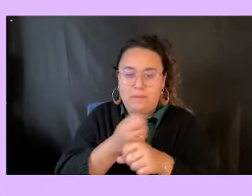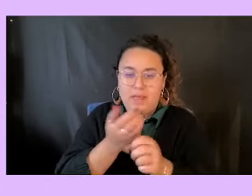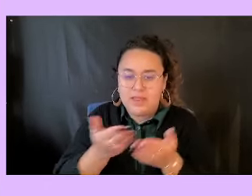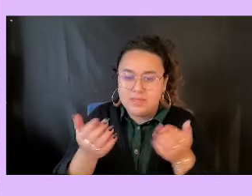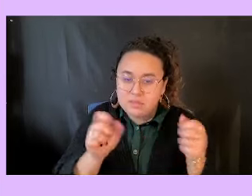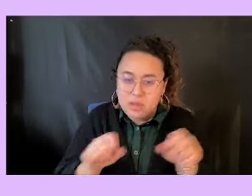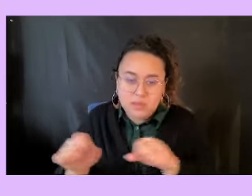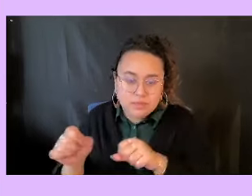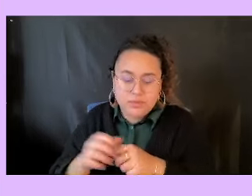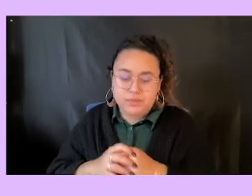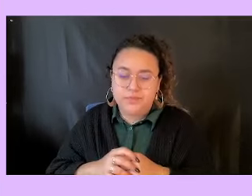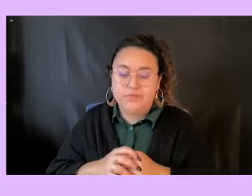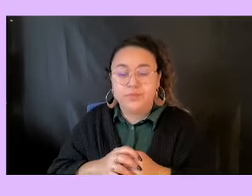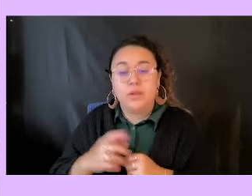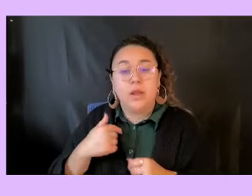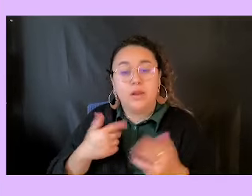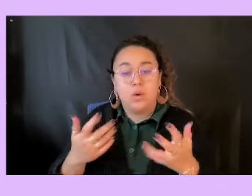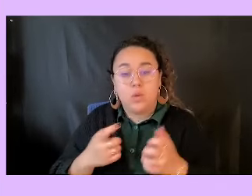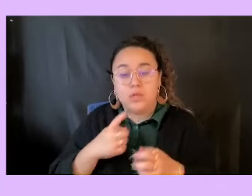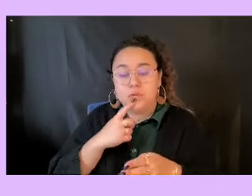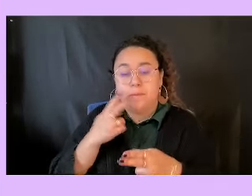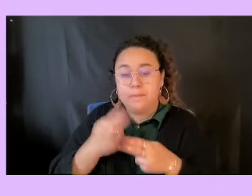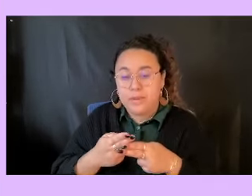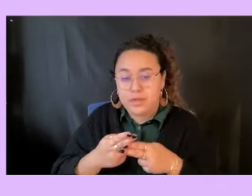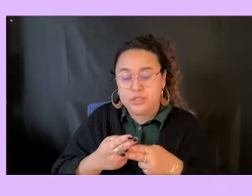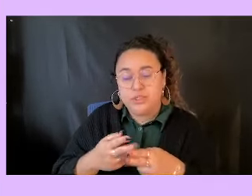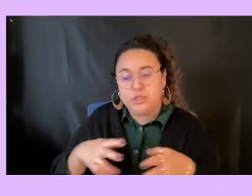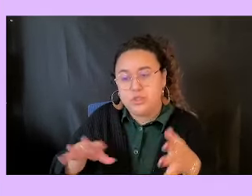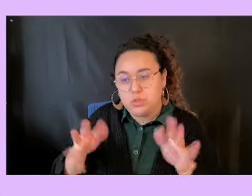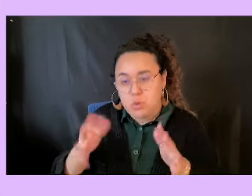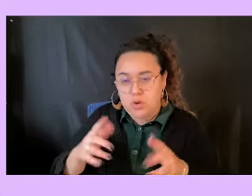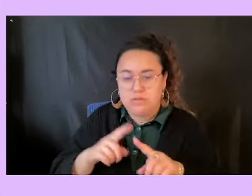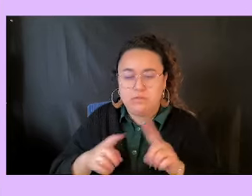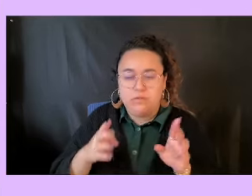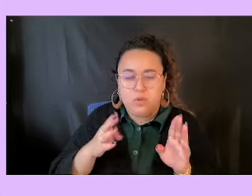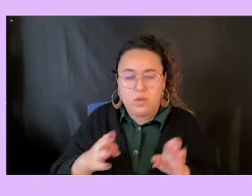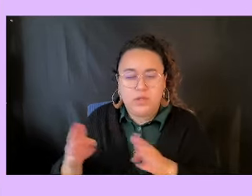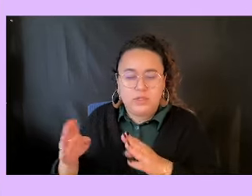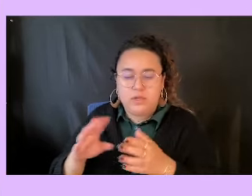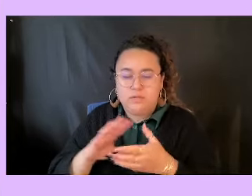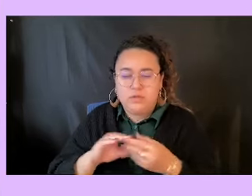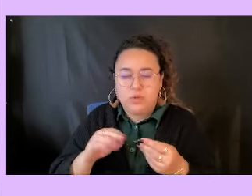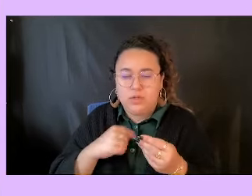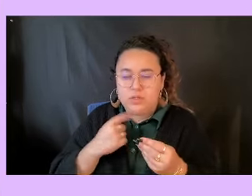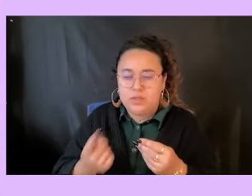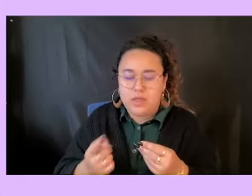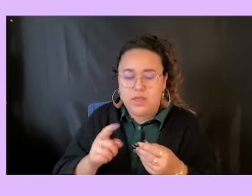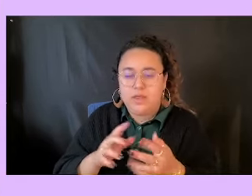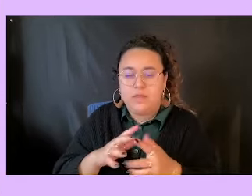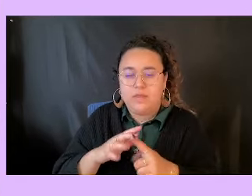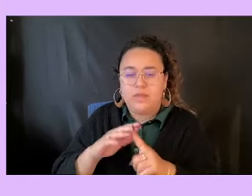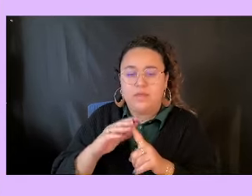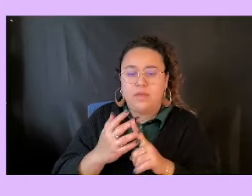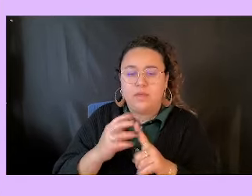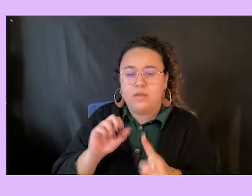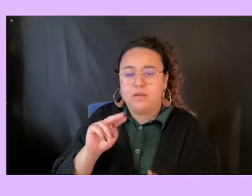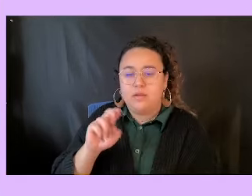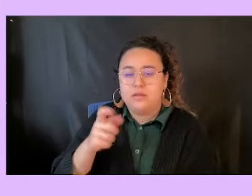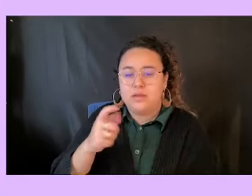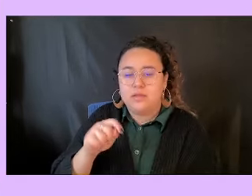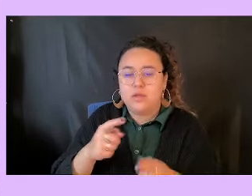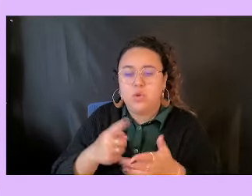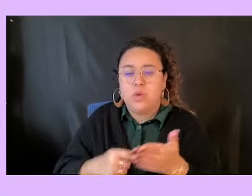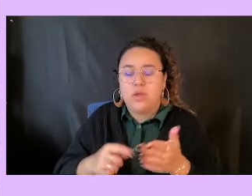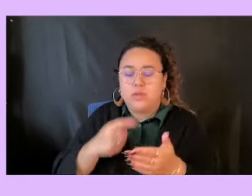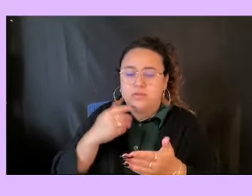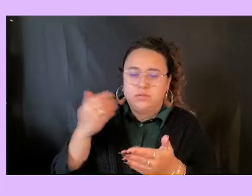possible. I also wanted to name sort of the different ways of storytelling in the context of what is the hyper-local part of